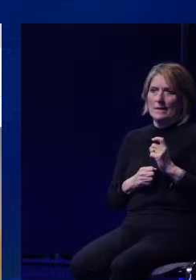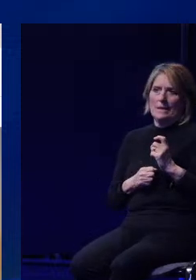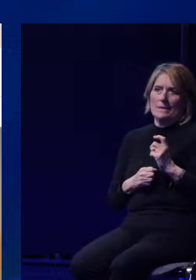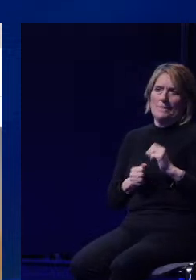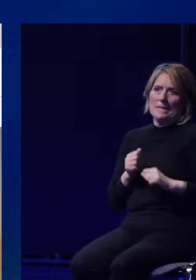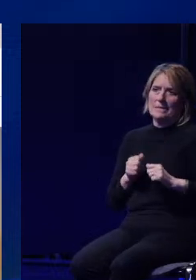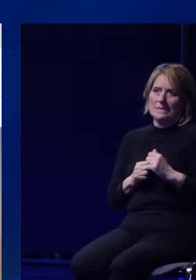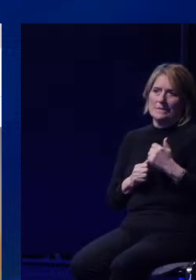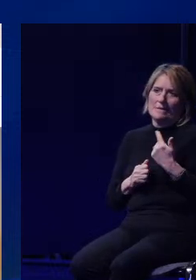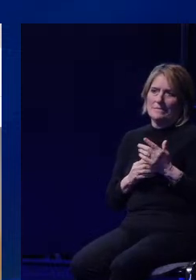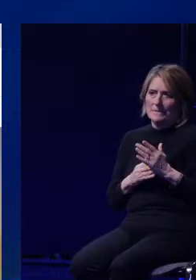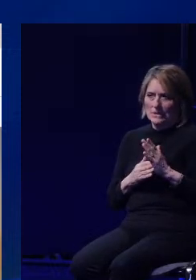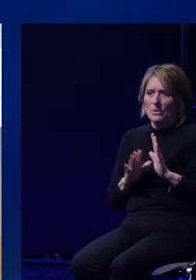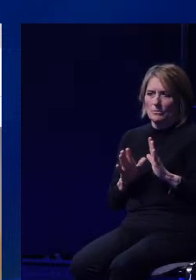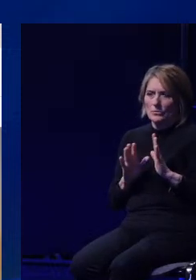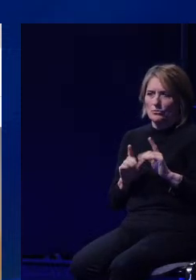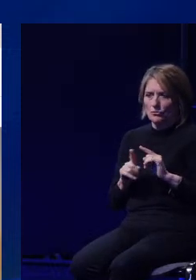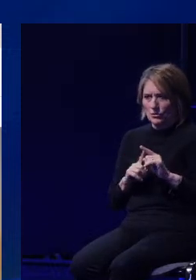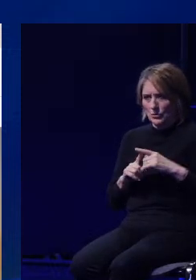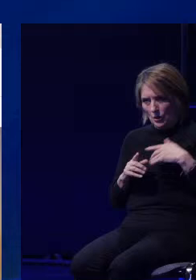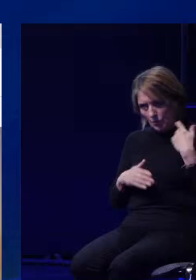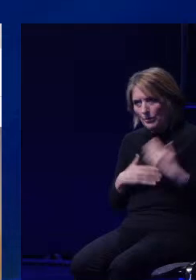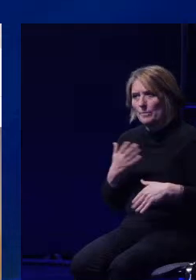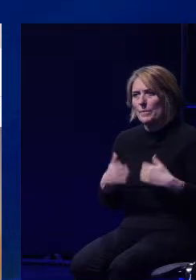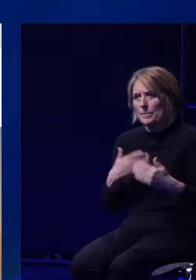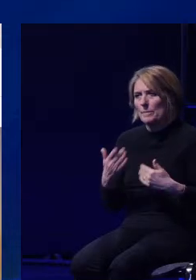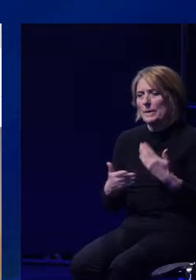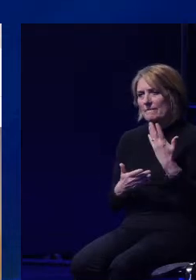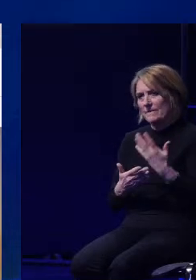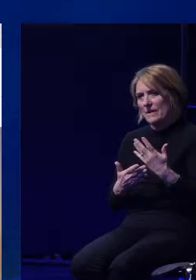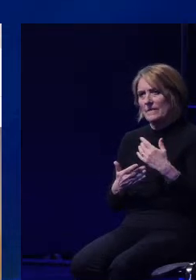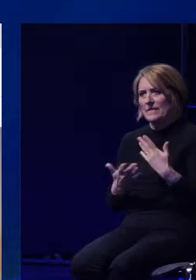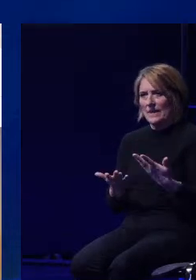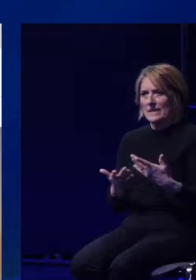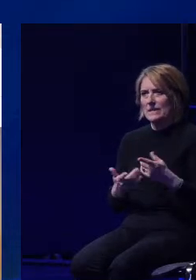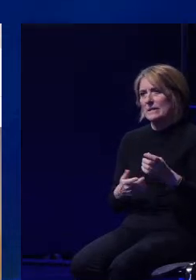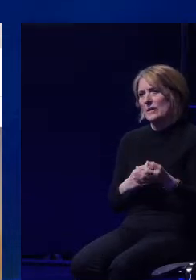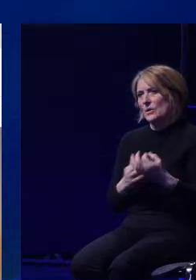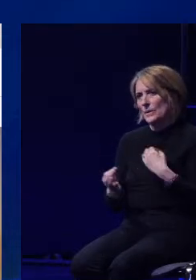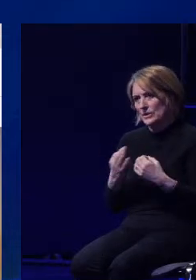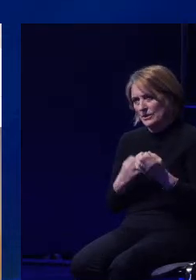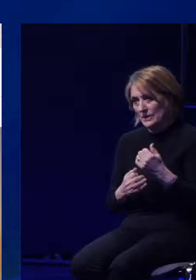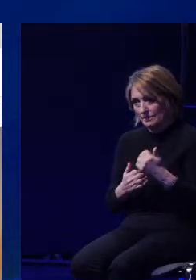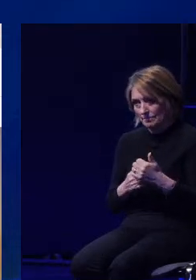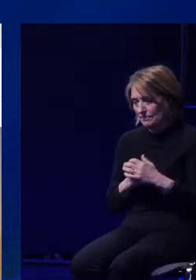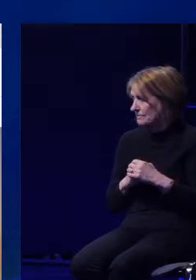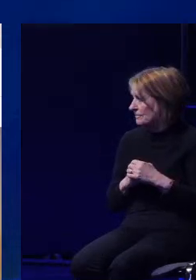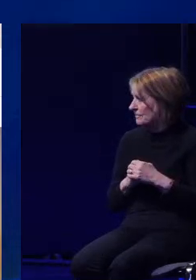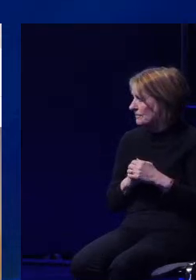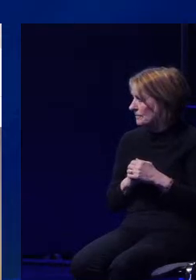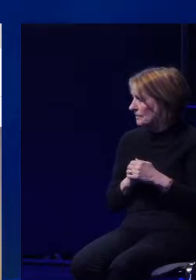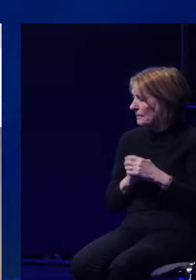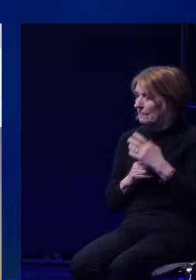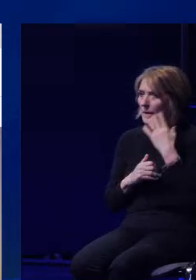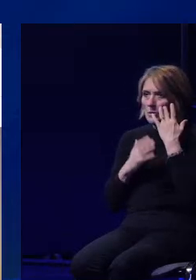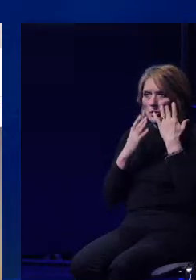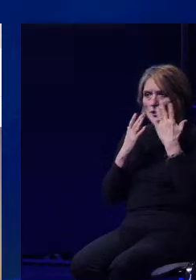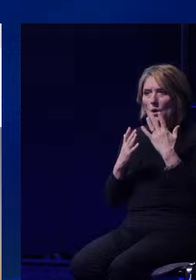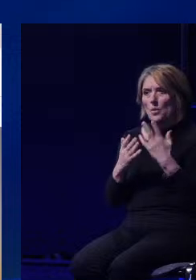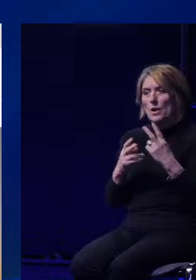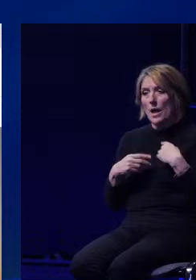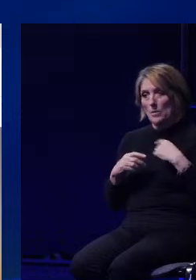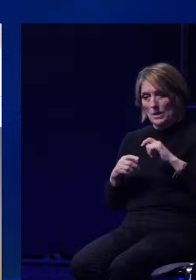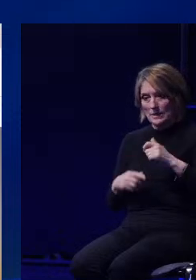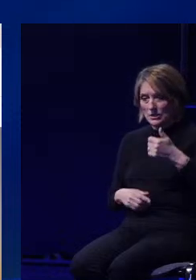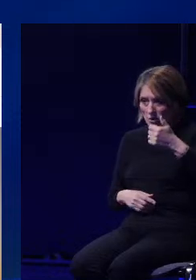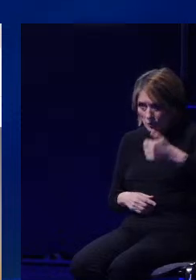best. And I'm going to try and power through this in 5, and then hopefully take some questions. So I'm going to turn on visual helpers because that reveals